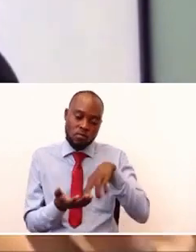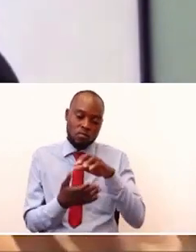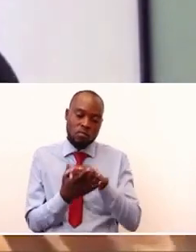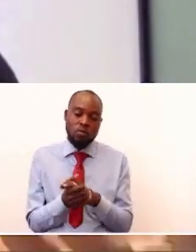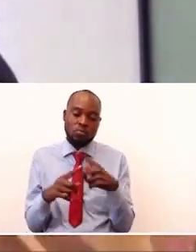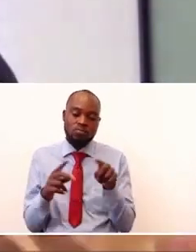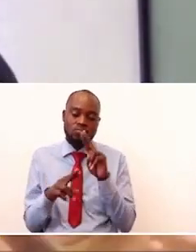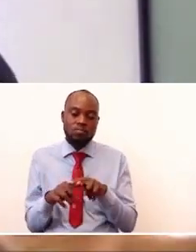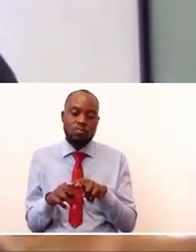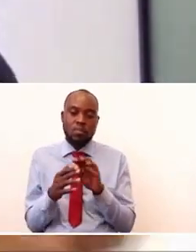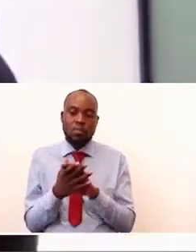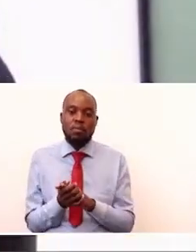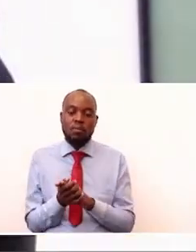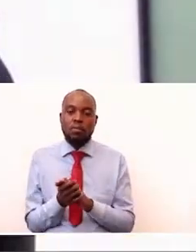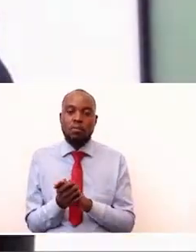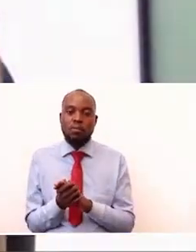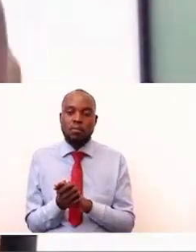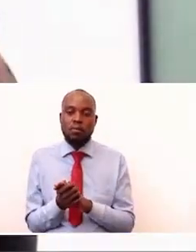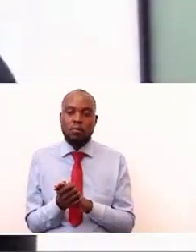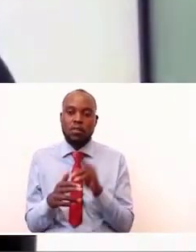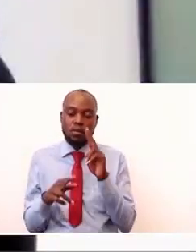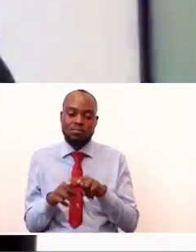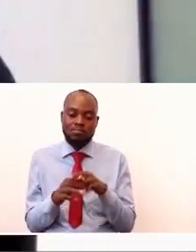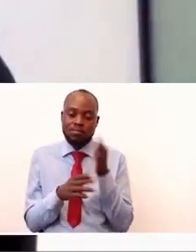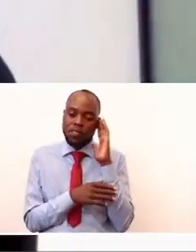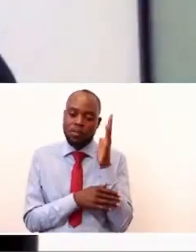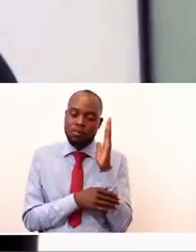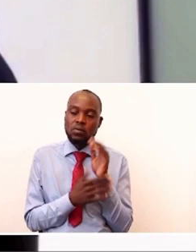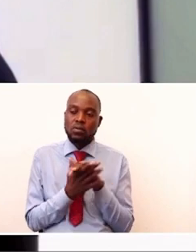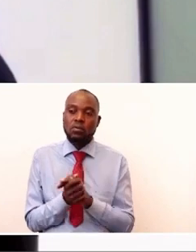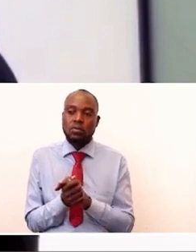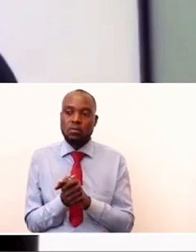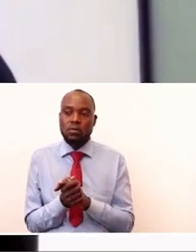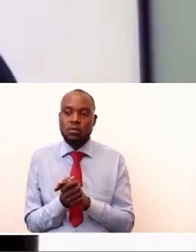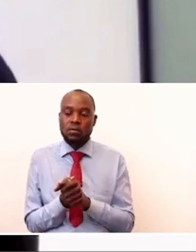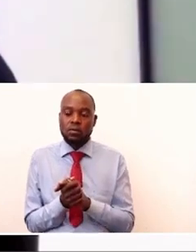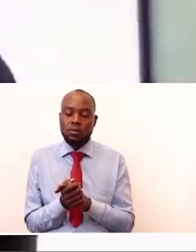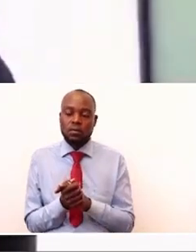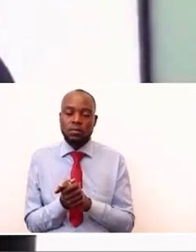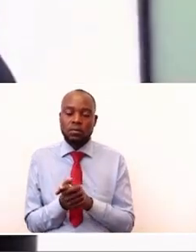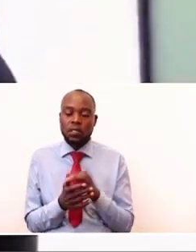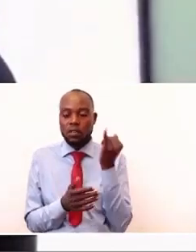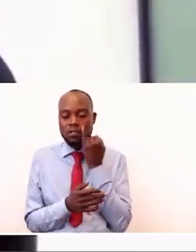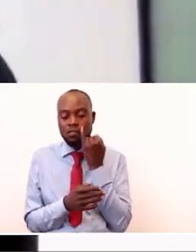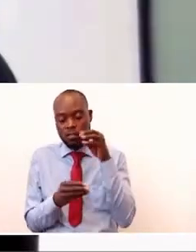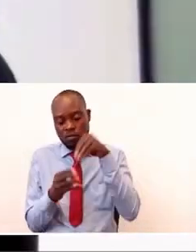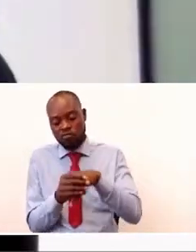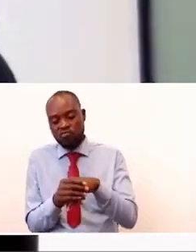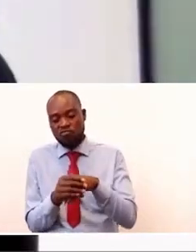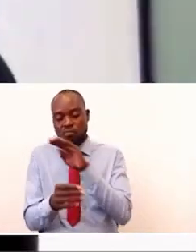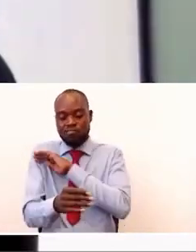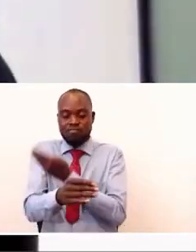partakers of the of Web3 or being, innovators around that, we can't do it if we don't invest in